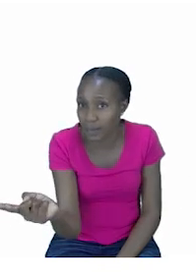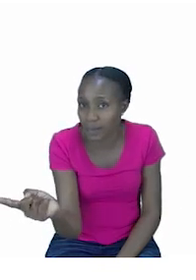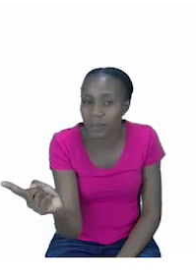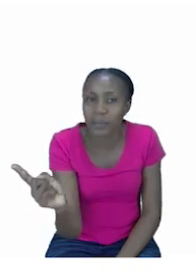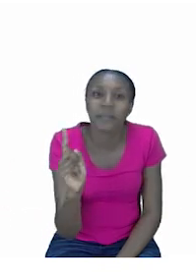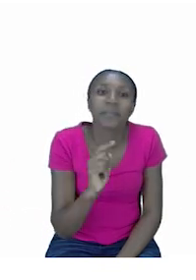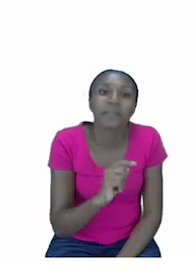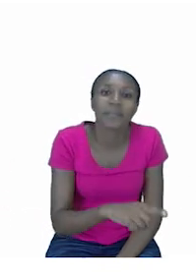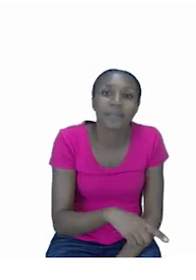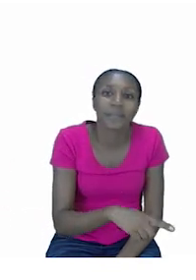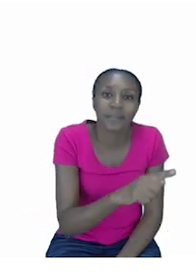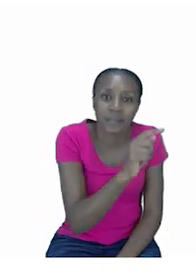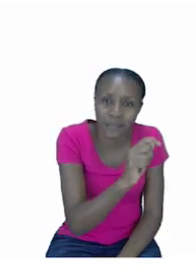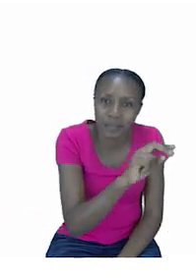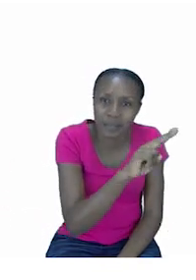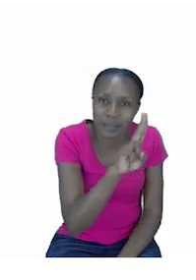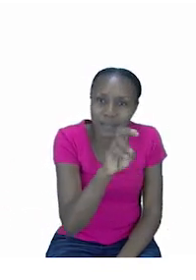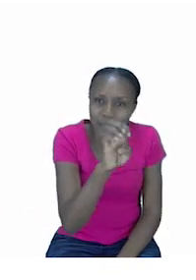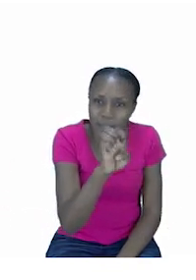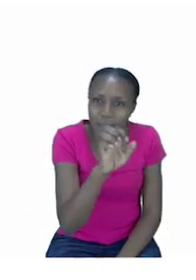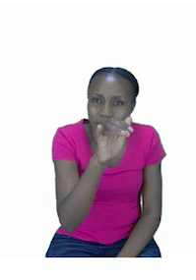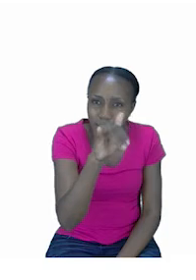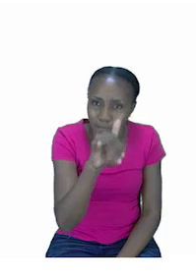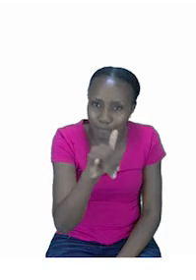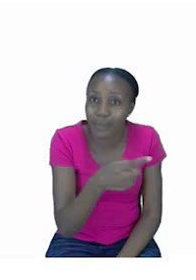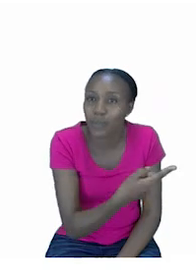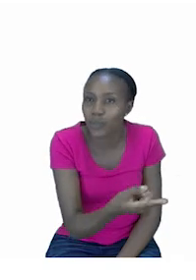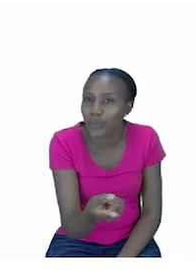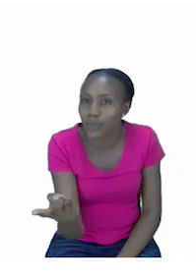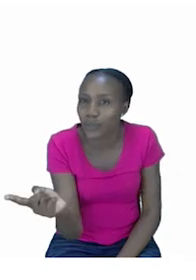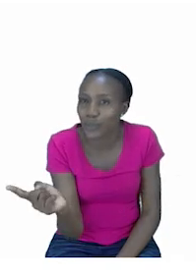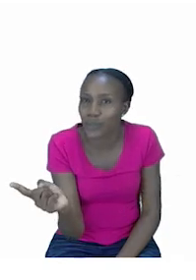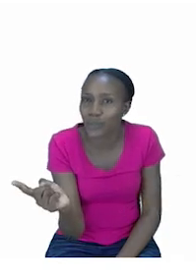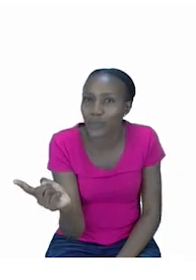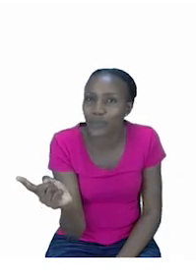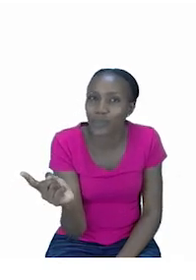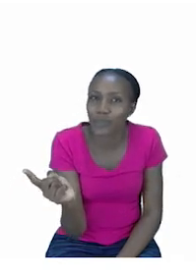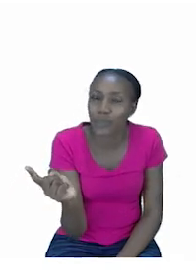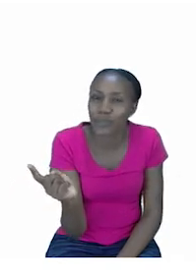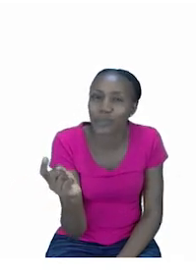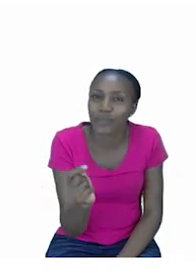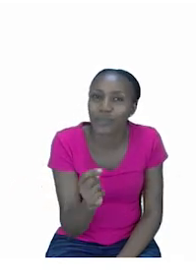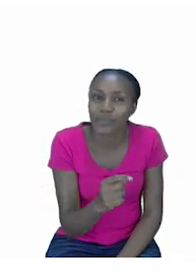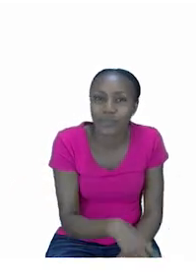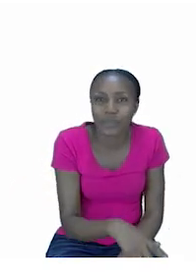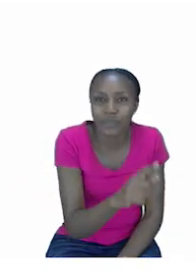They. Very good, grade ones. Let's try again.